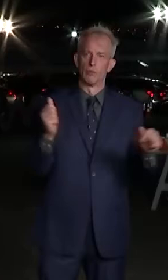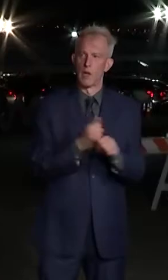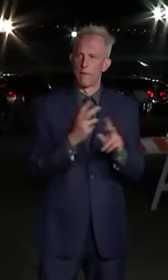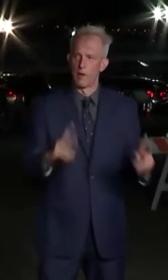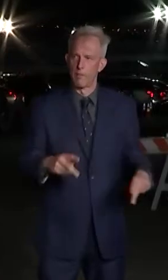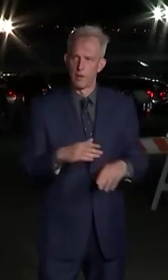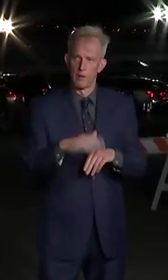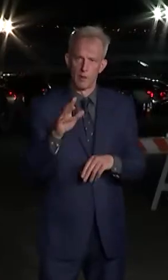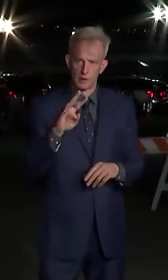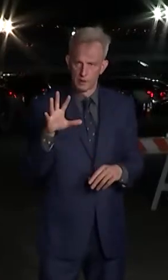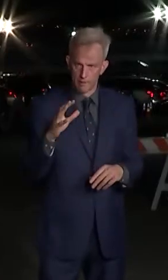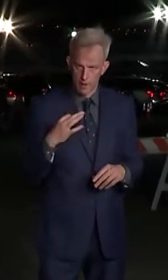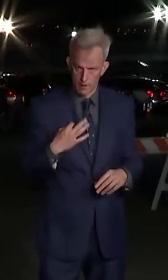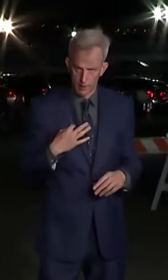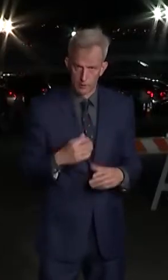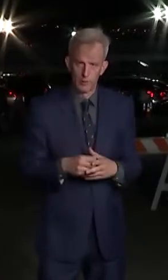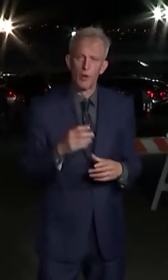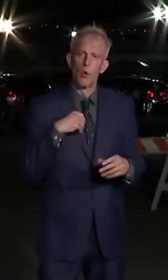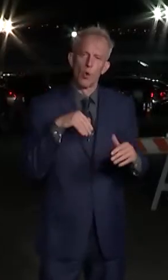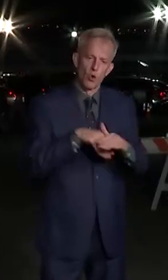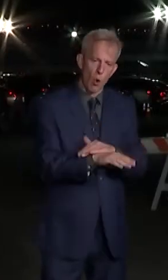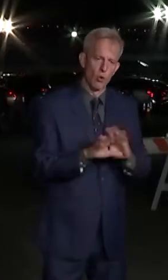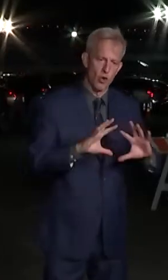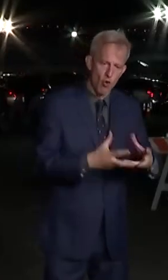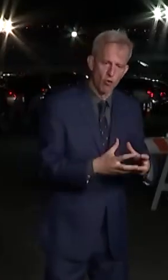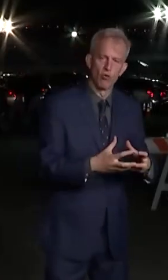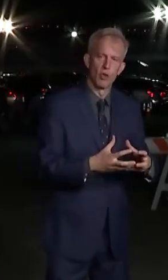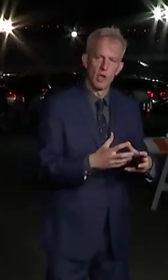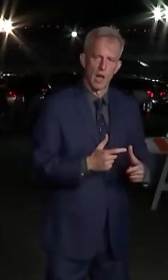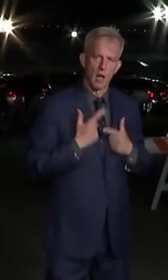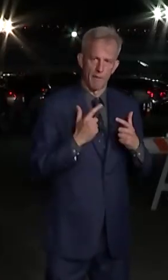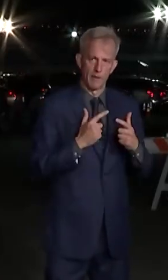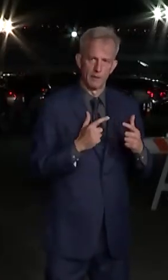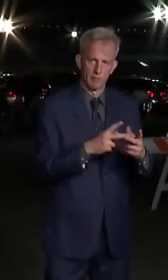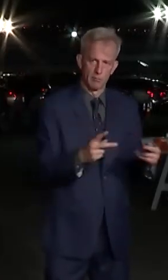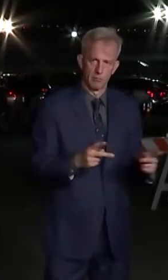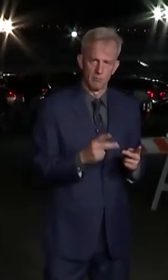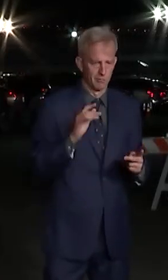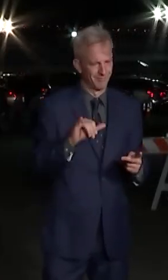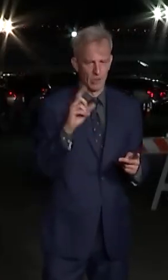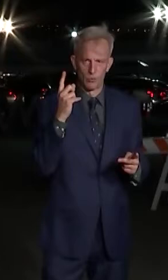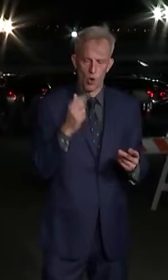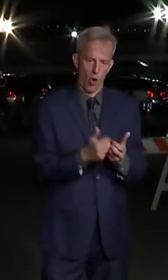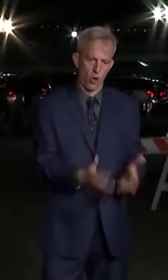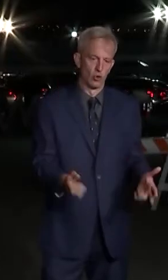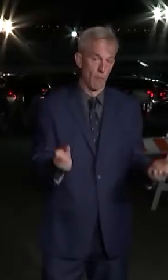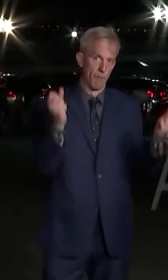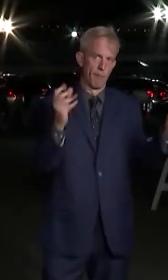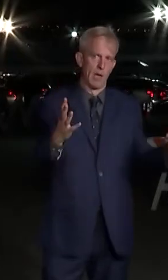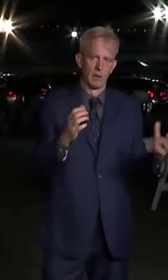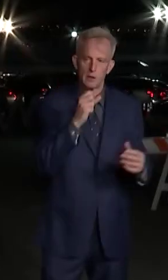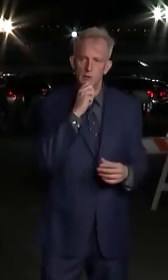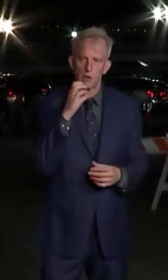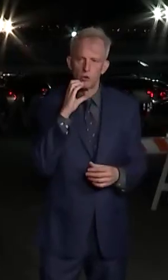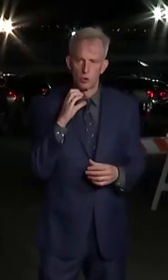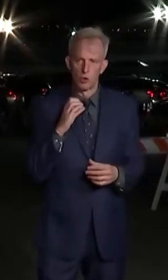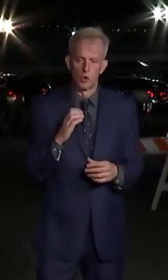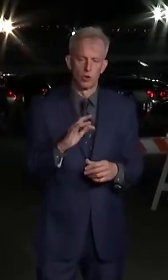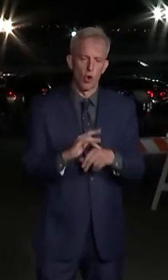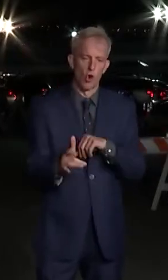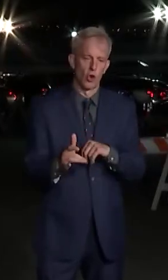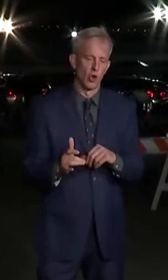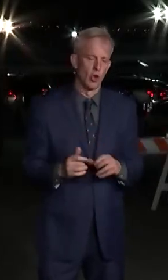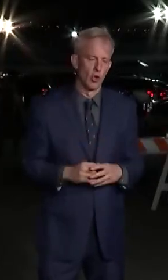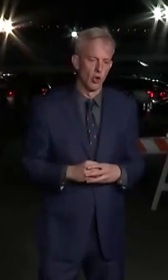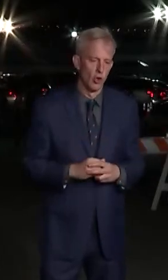have been at our skilled nursing facilities and congregate living settings, which, as I mentioned, is where we lost so many seniors early on in this pandemic, and the folks who